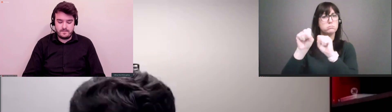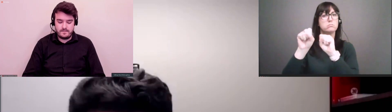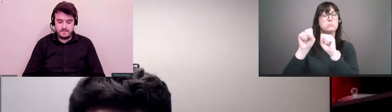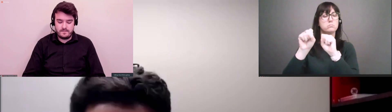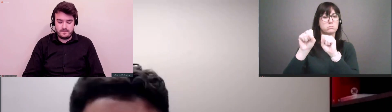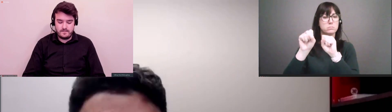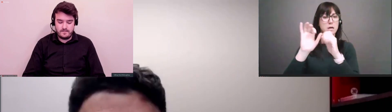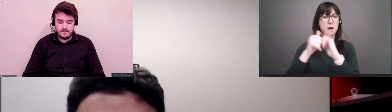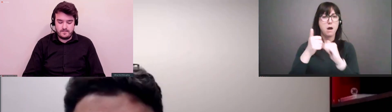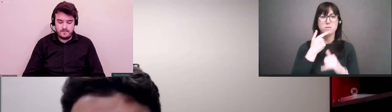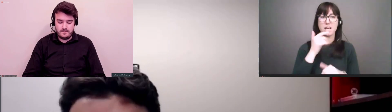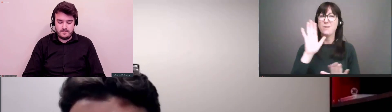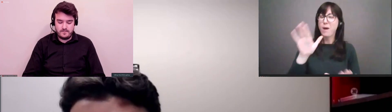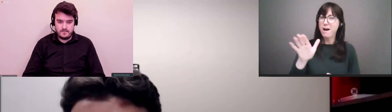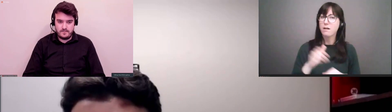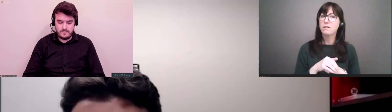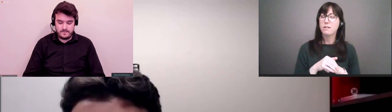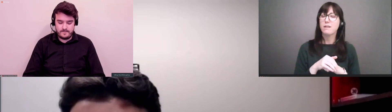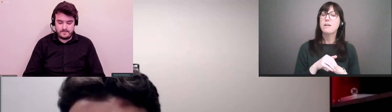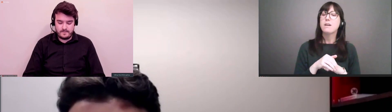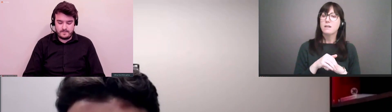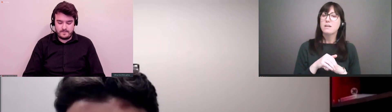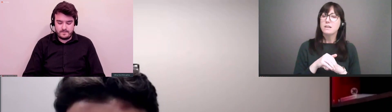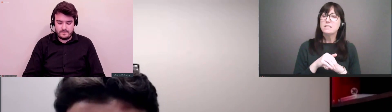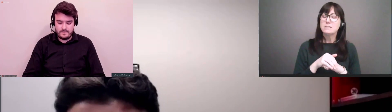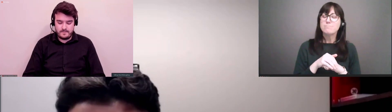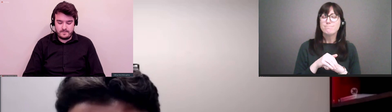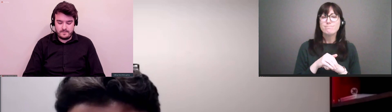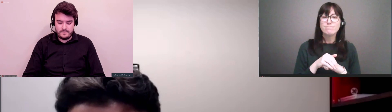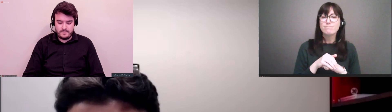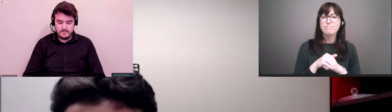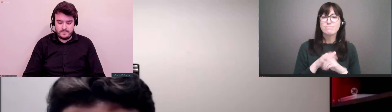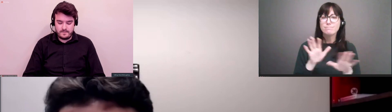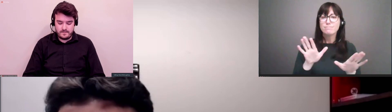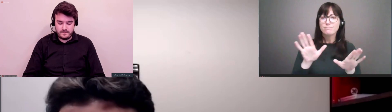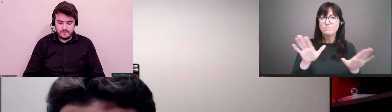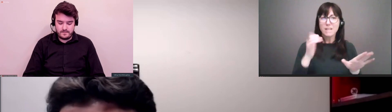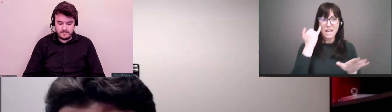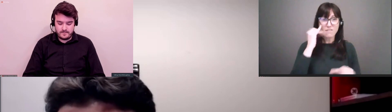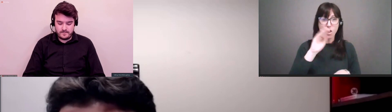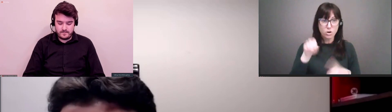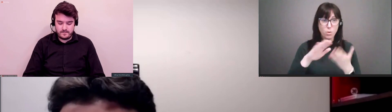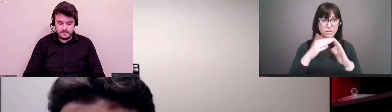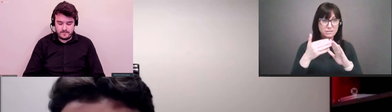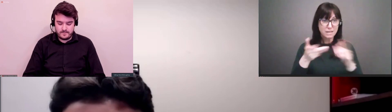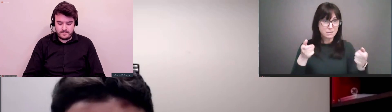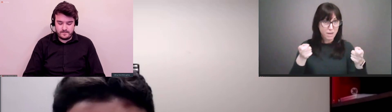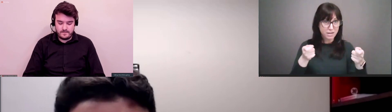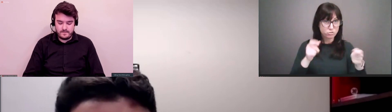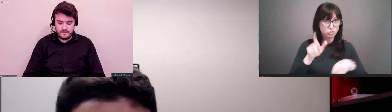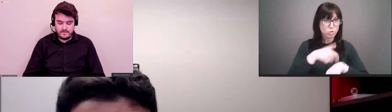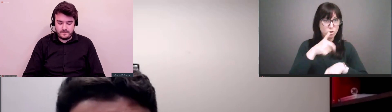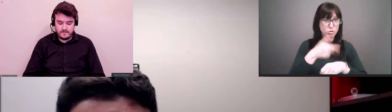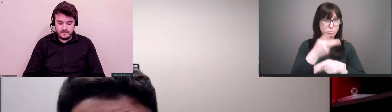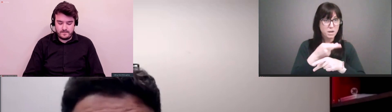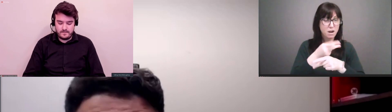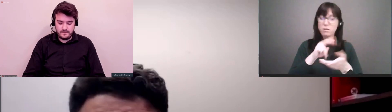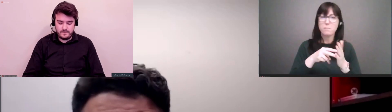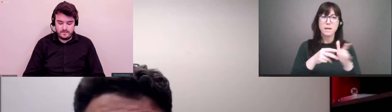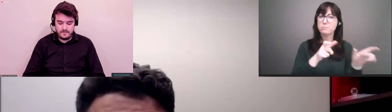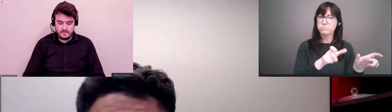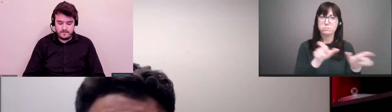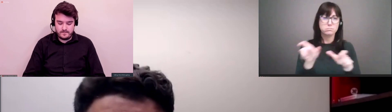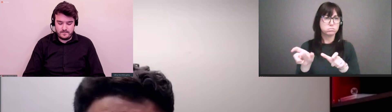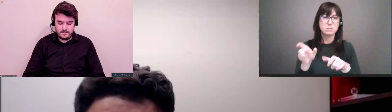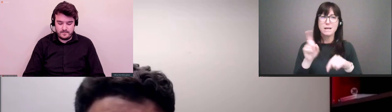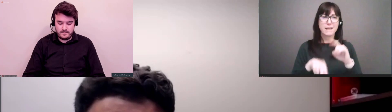say, well, at least in the homes that they operate, that they wouldn't do it. So from a public health perspective, we would clearly